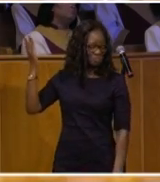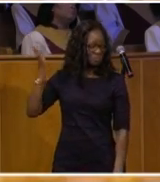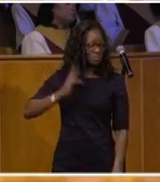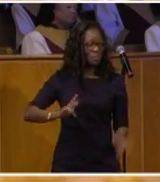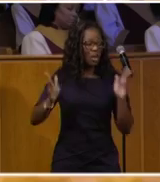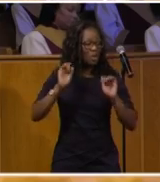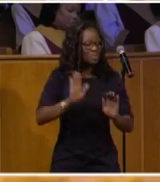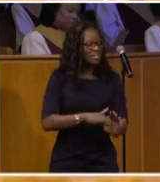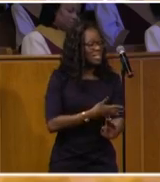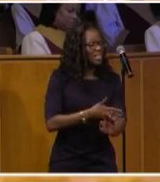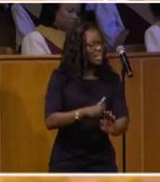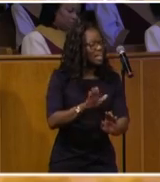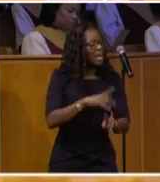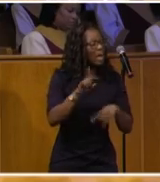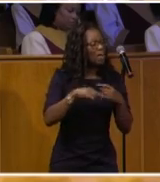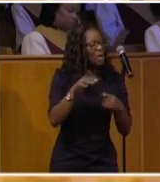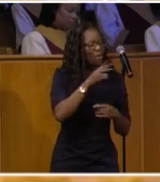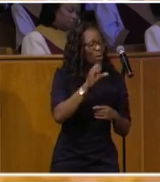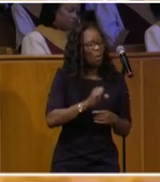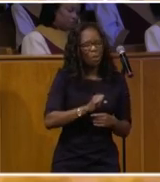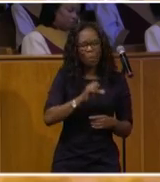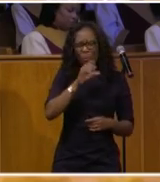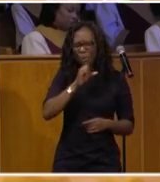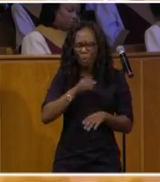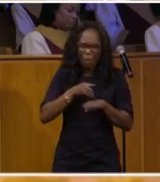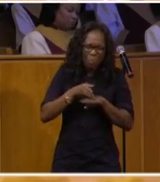I heard them singing about an old rugged cross.